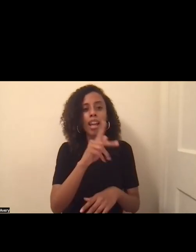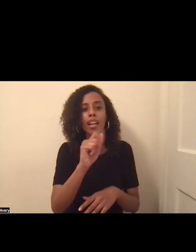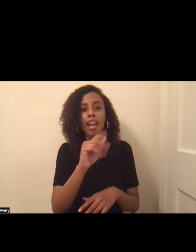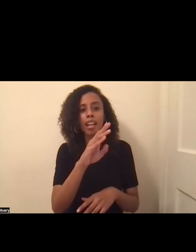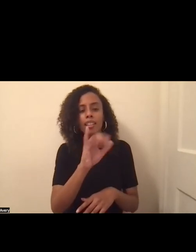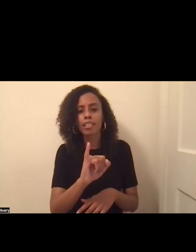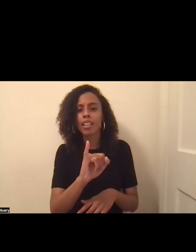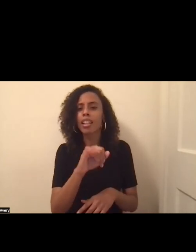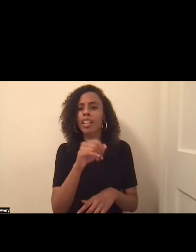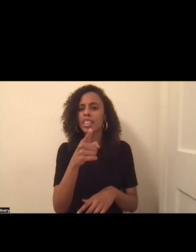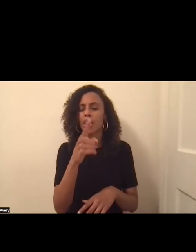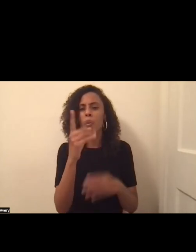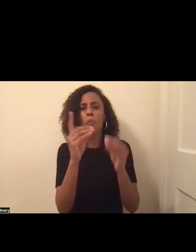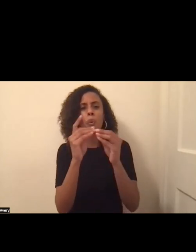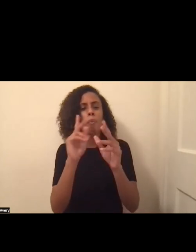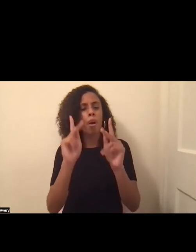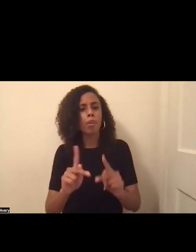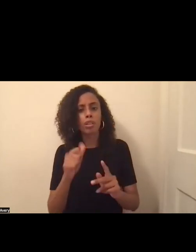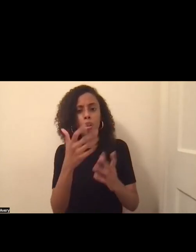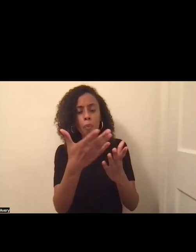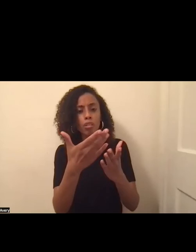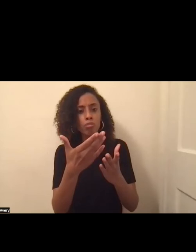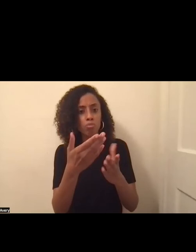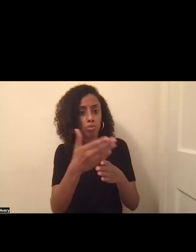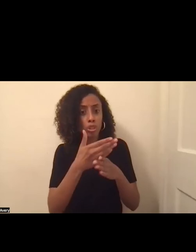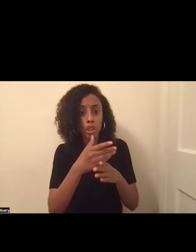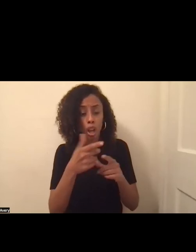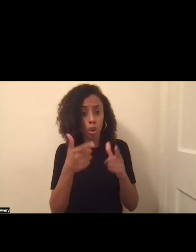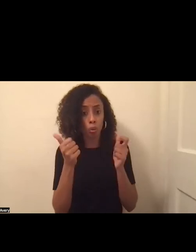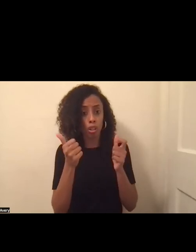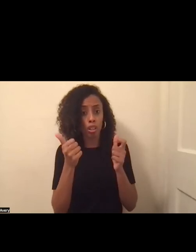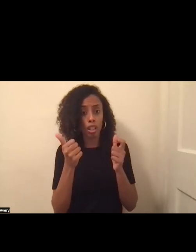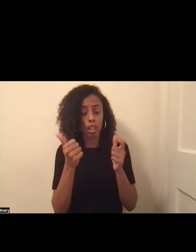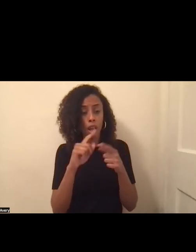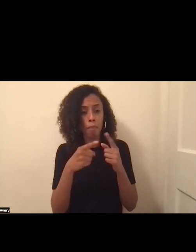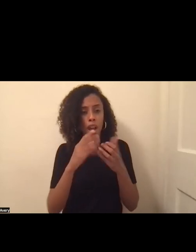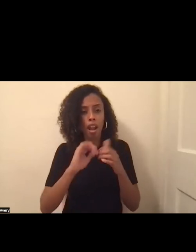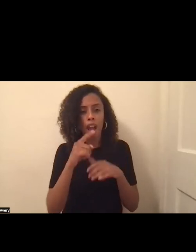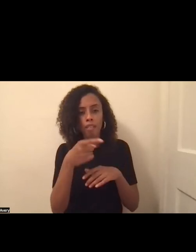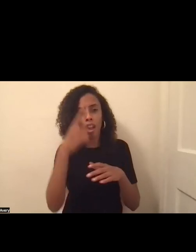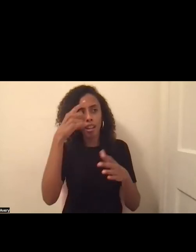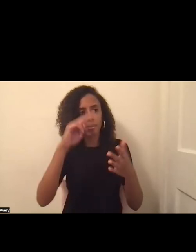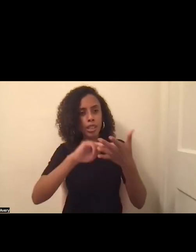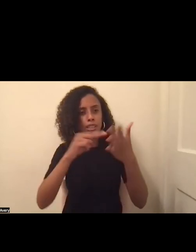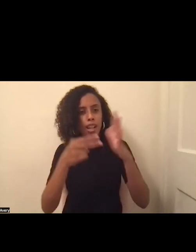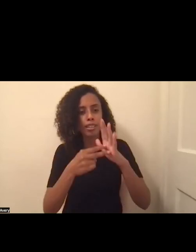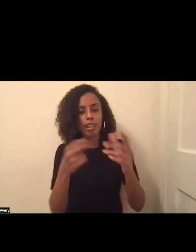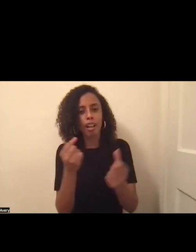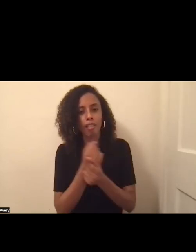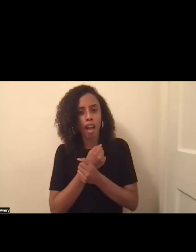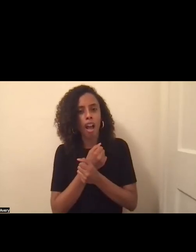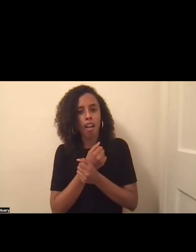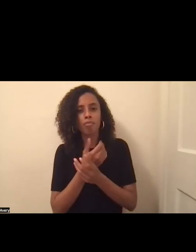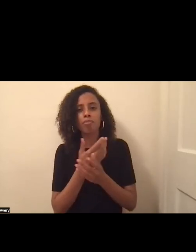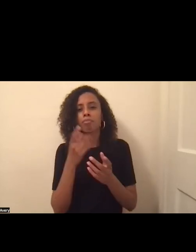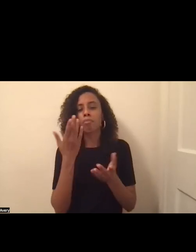who just wants to share quickly how their intention of love may have had to be modified?